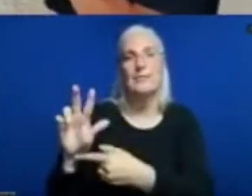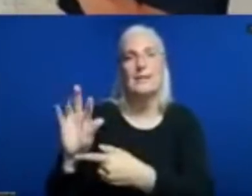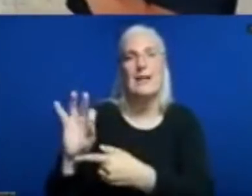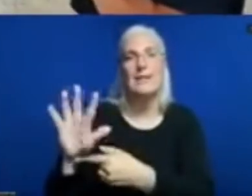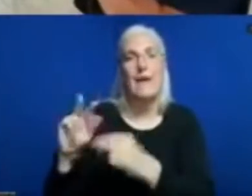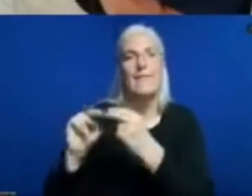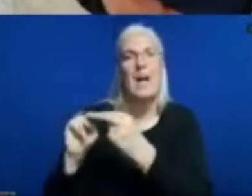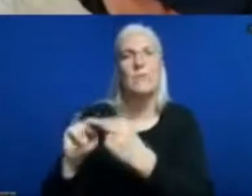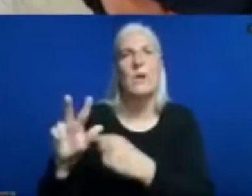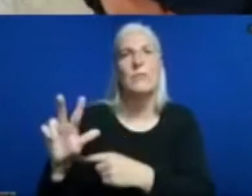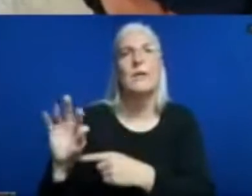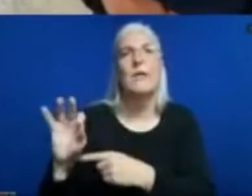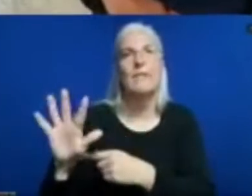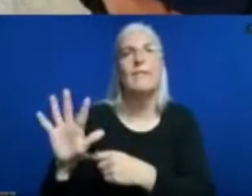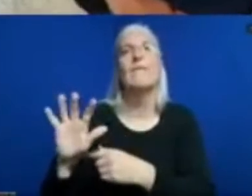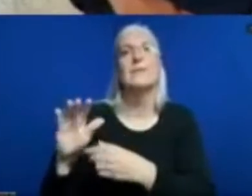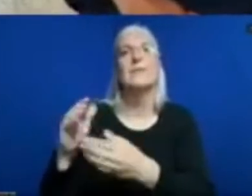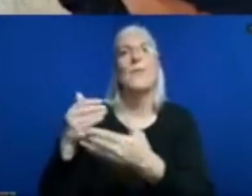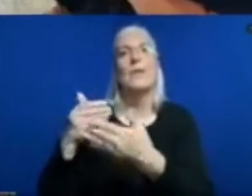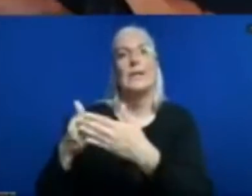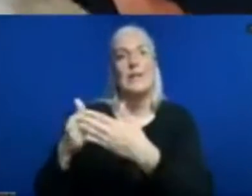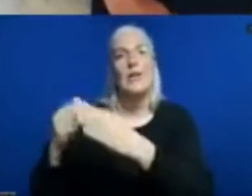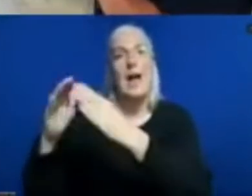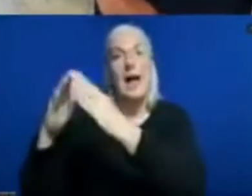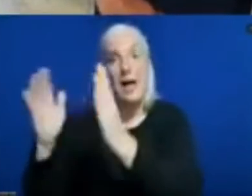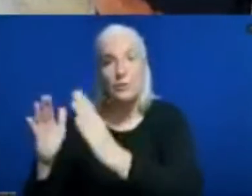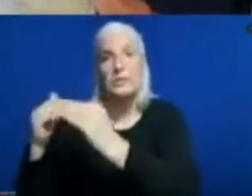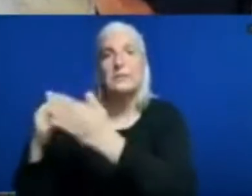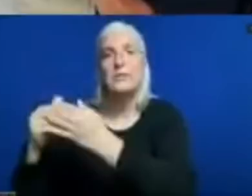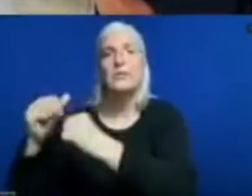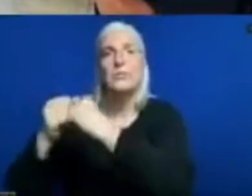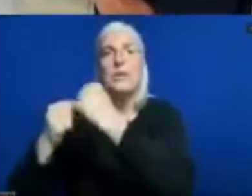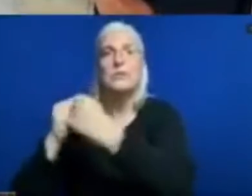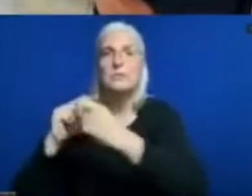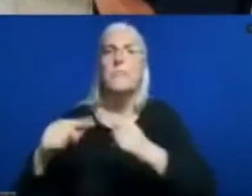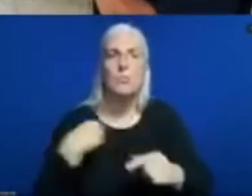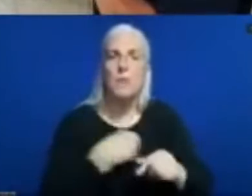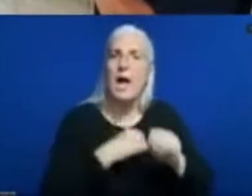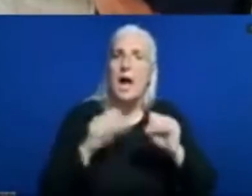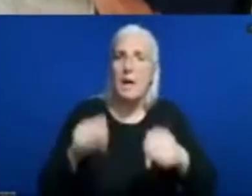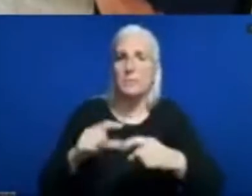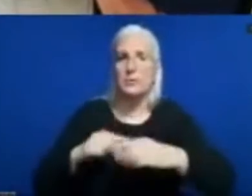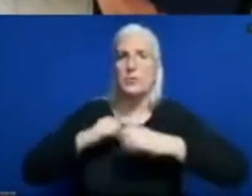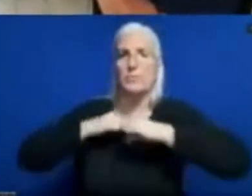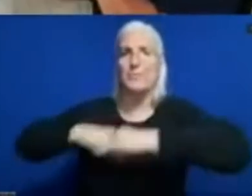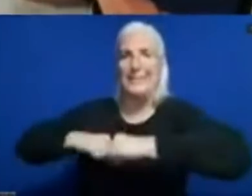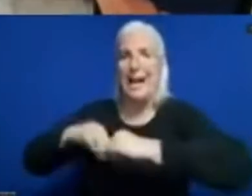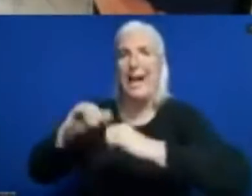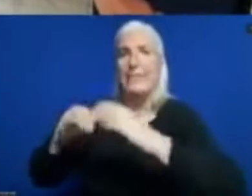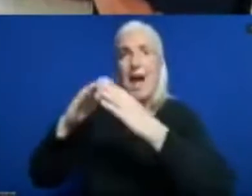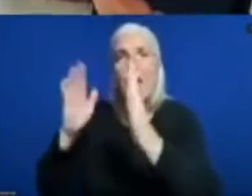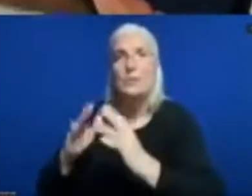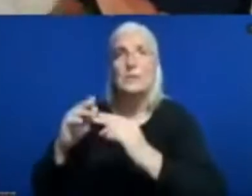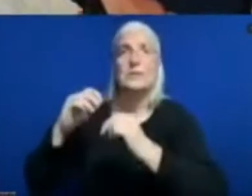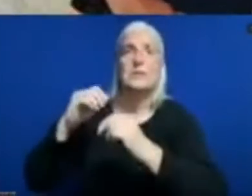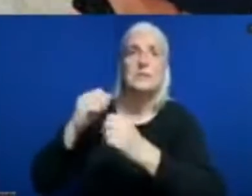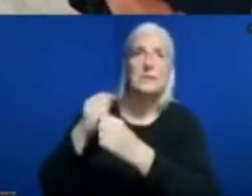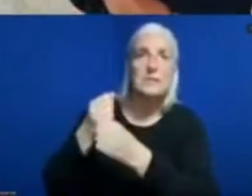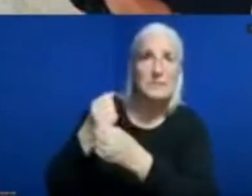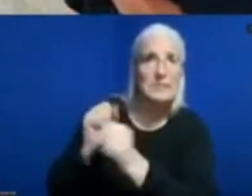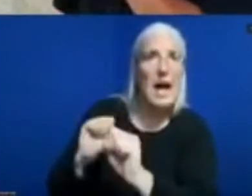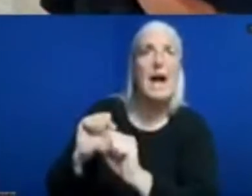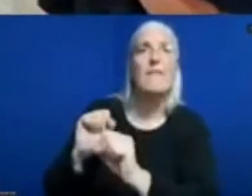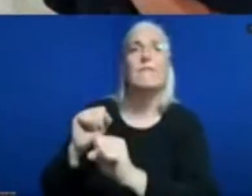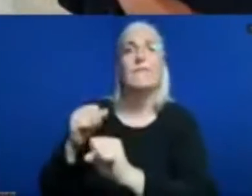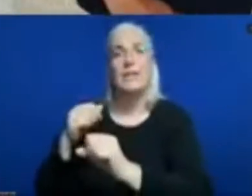of defensive tactics to protect those structures and just kind of herd the fire away from the structures and further south